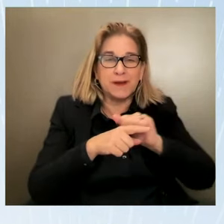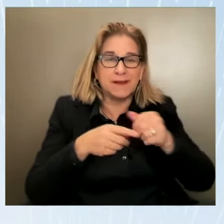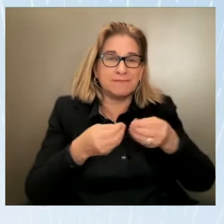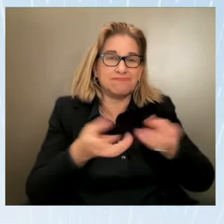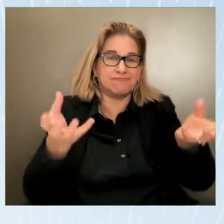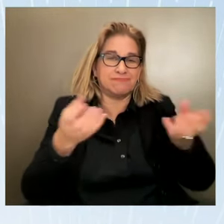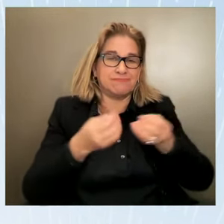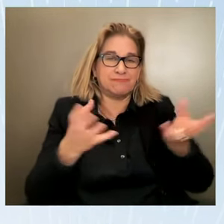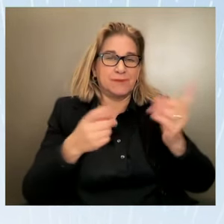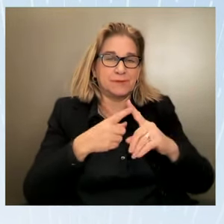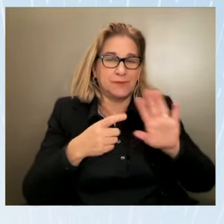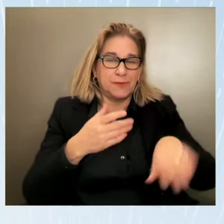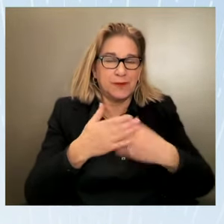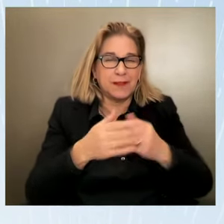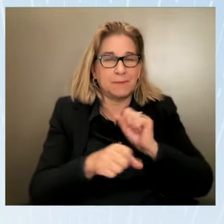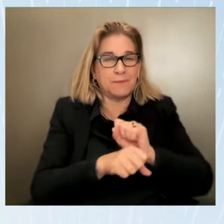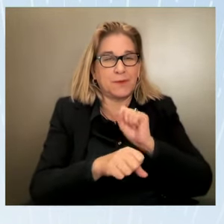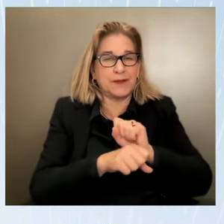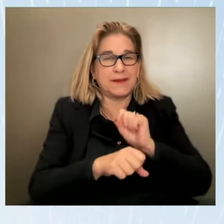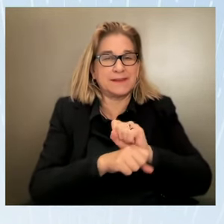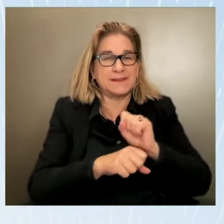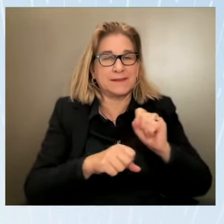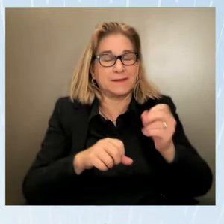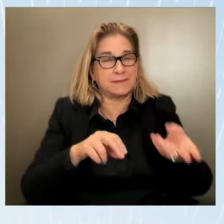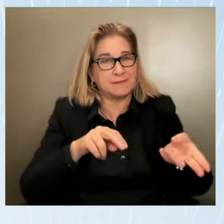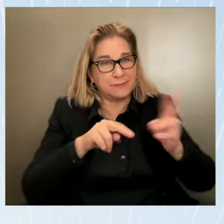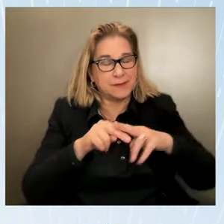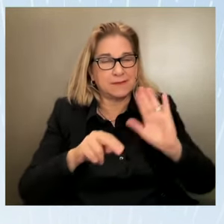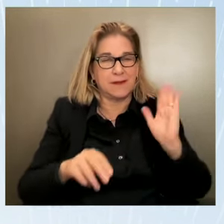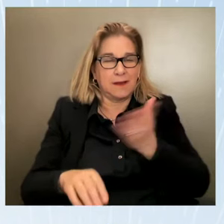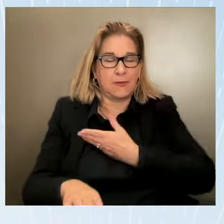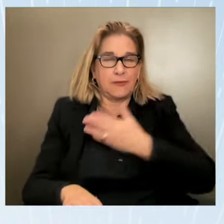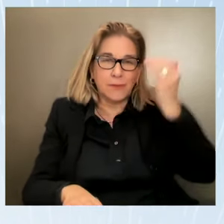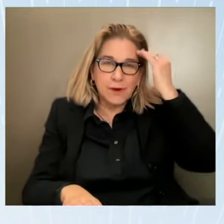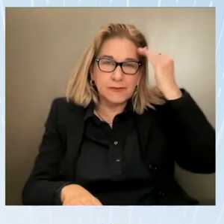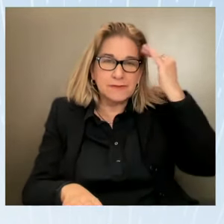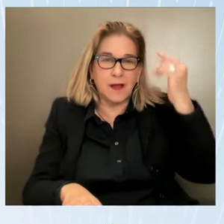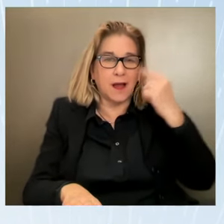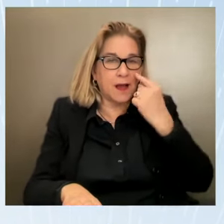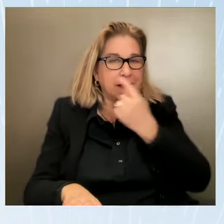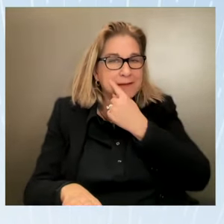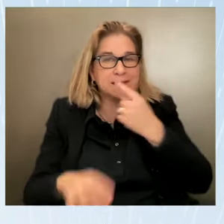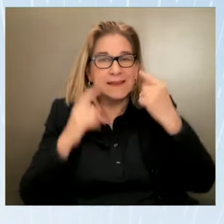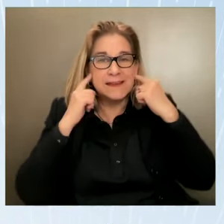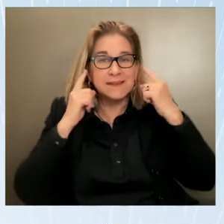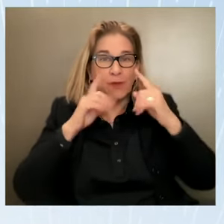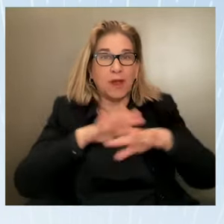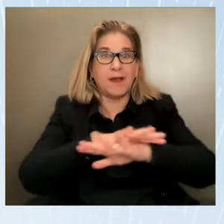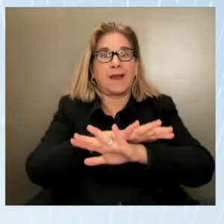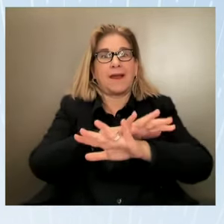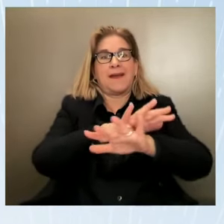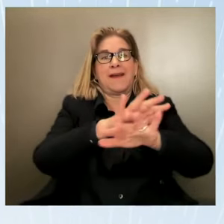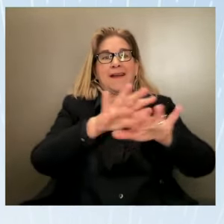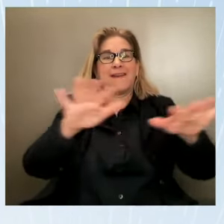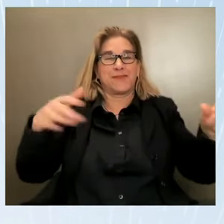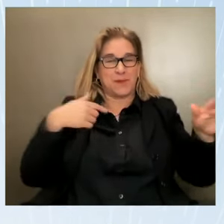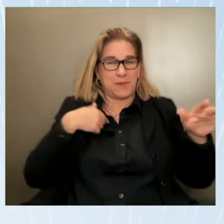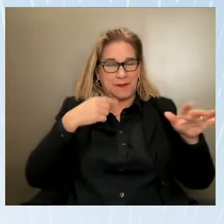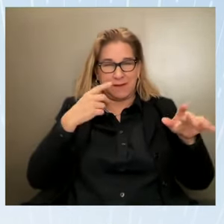the landscape. This program is also developing video training for our law enforcement officers that